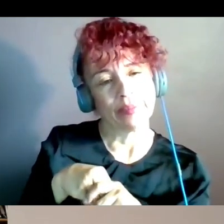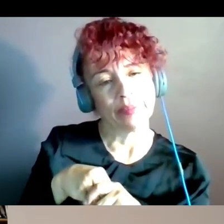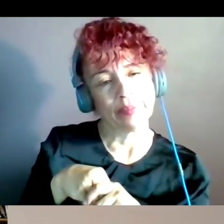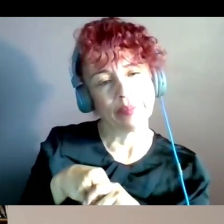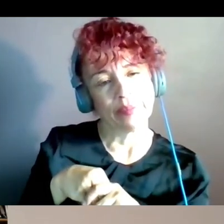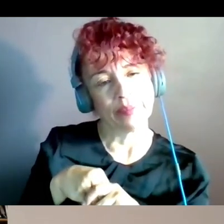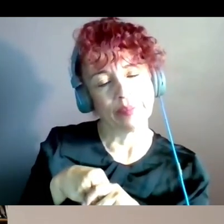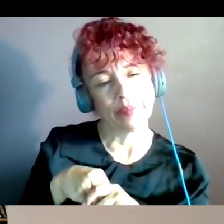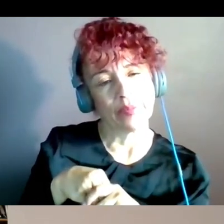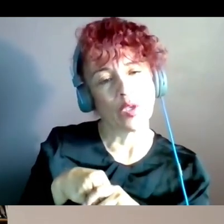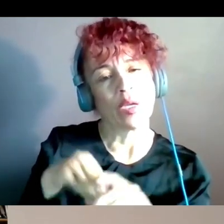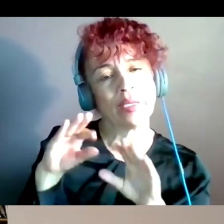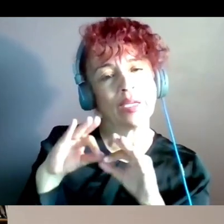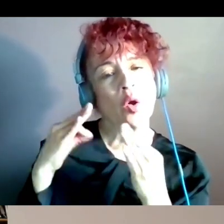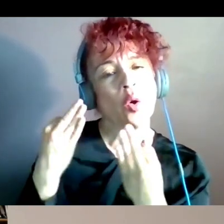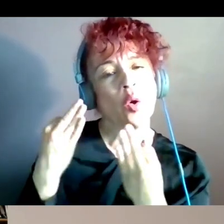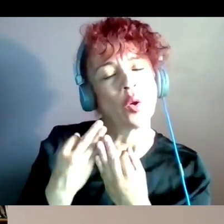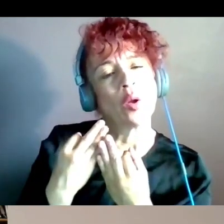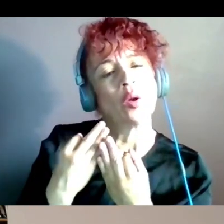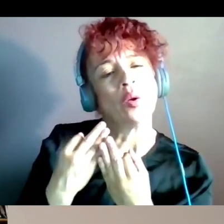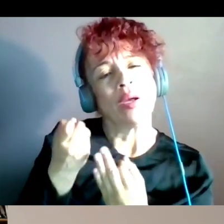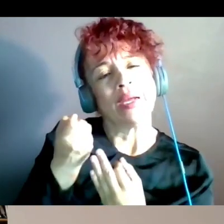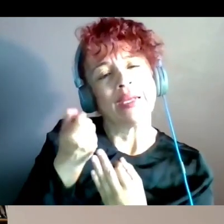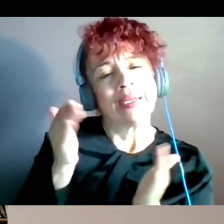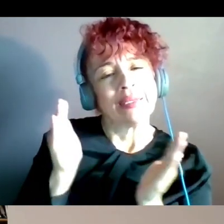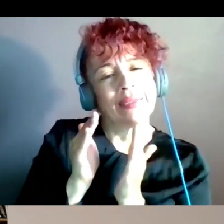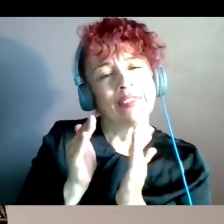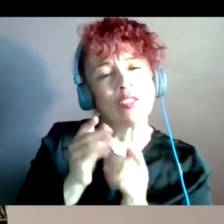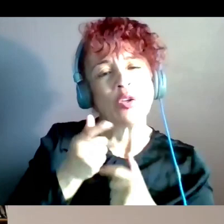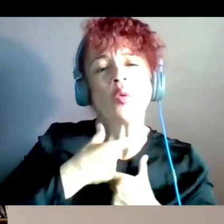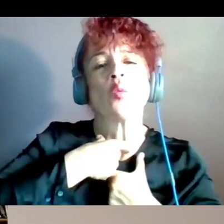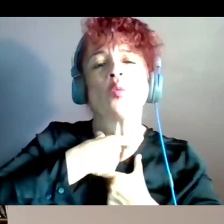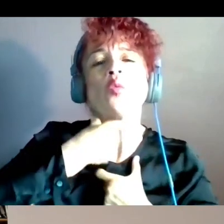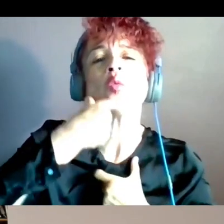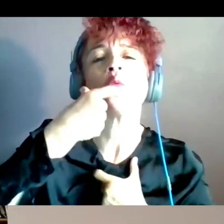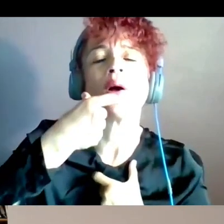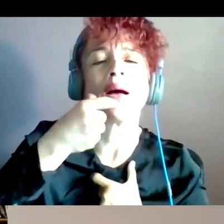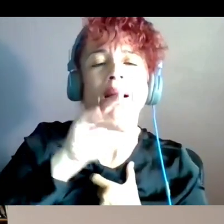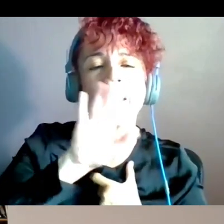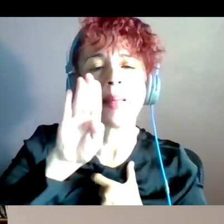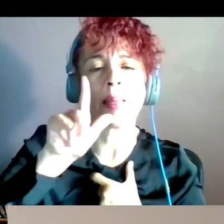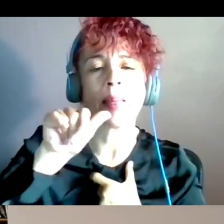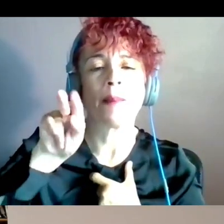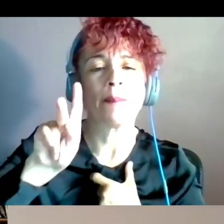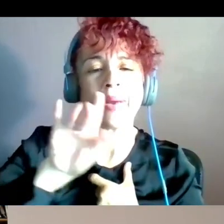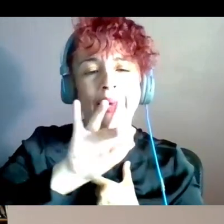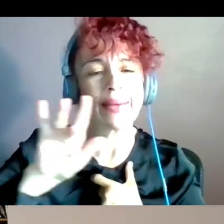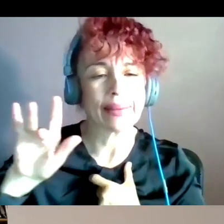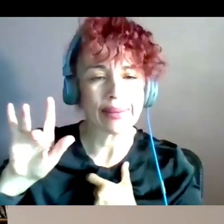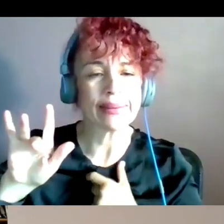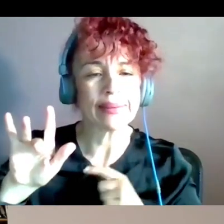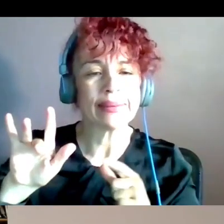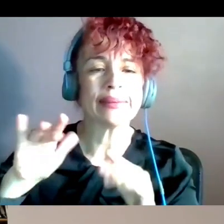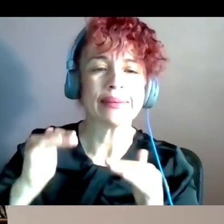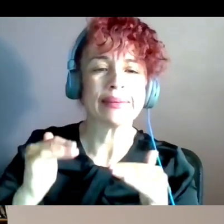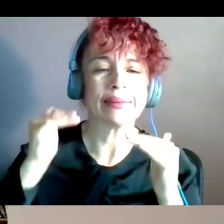the stuff that the family was discarding for Paul, and it was a little tiny giraffe blank. And blank is the